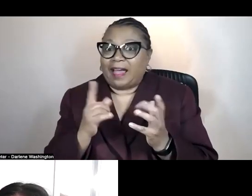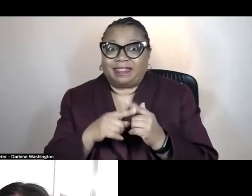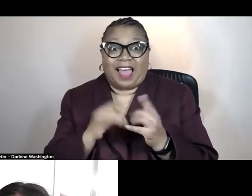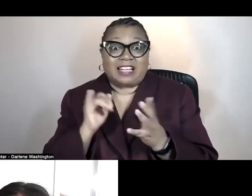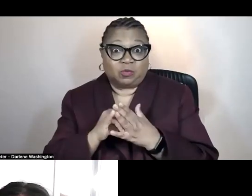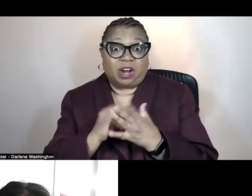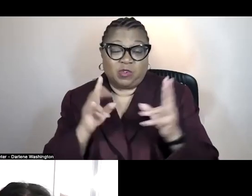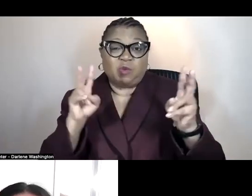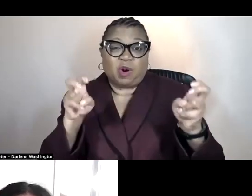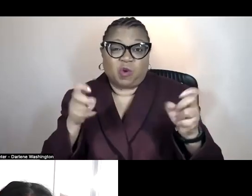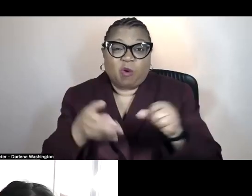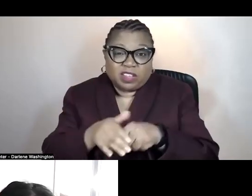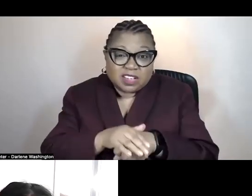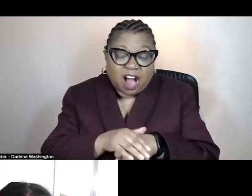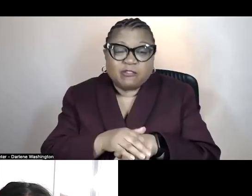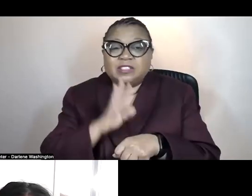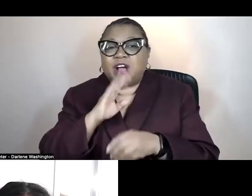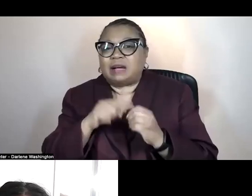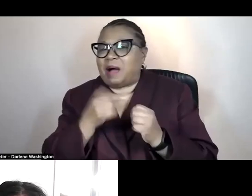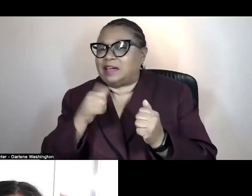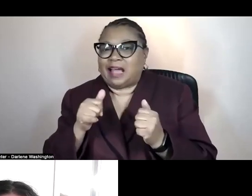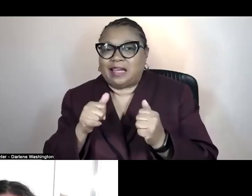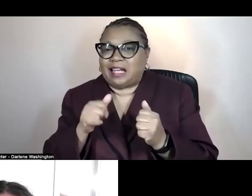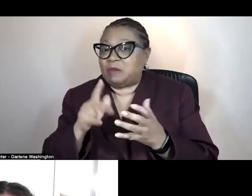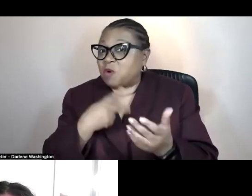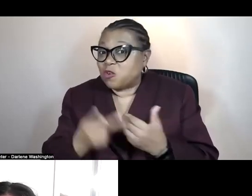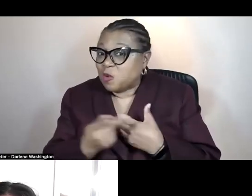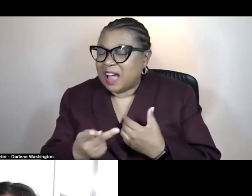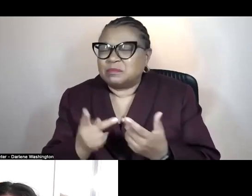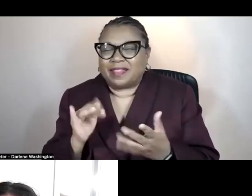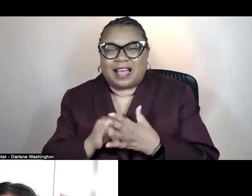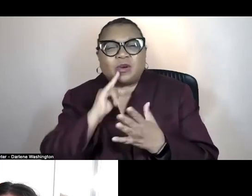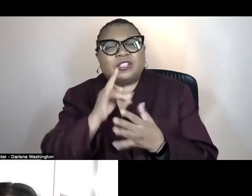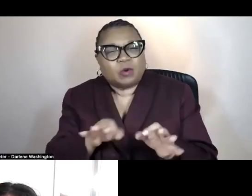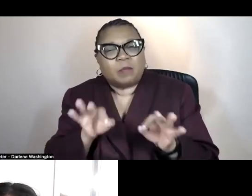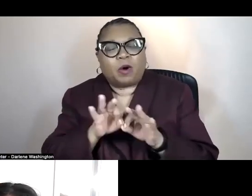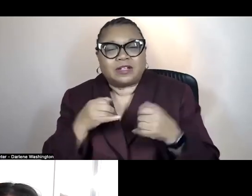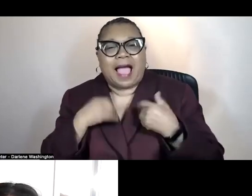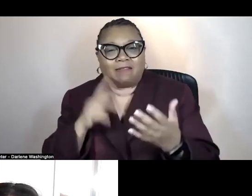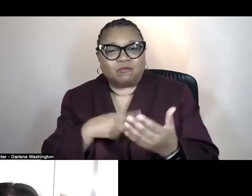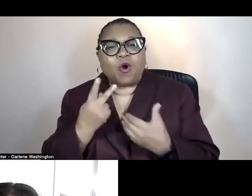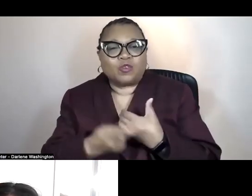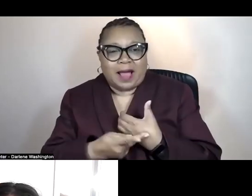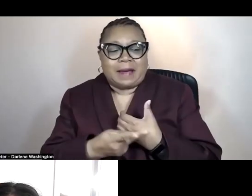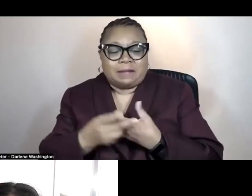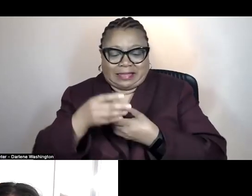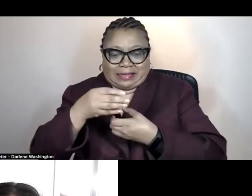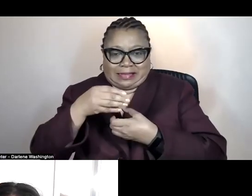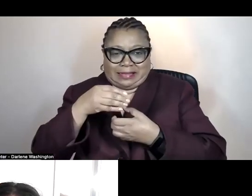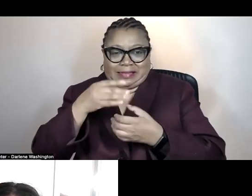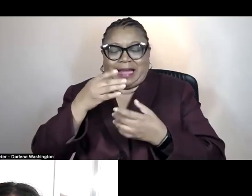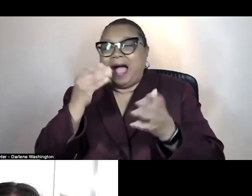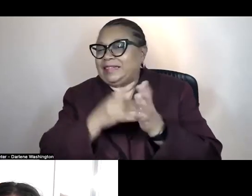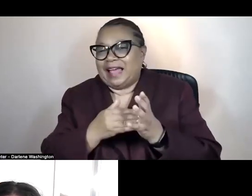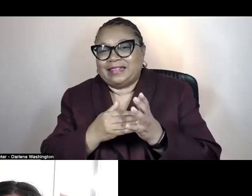that's where you would quote the coverage and talk about any past programs. And that's why it's so important to have programming. I